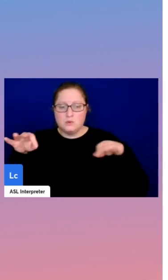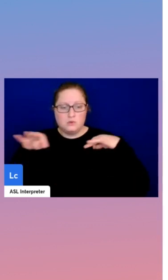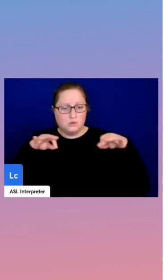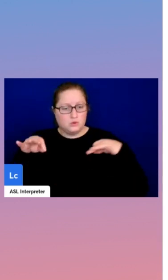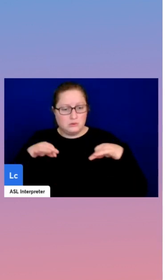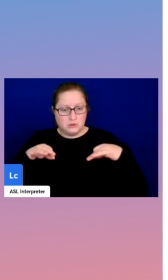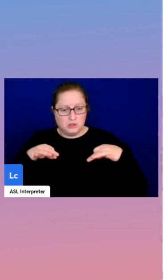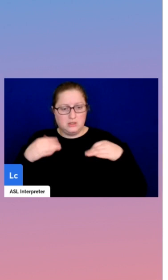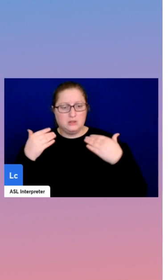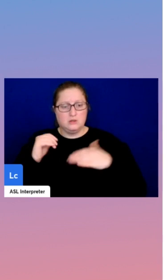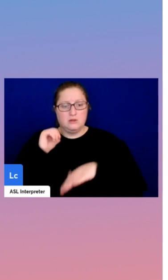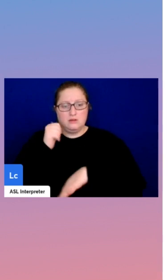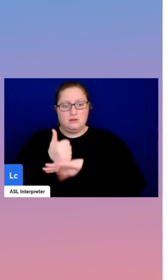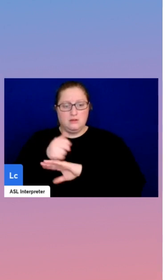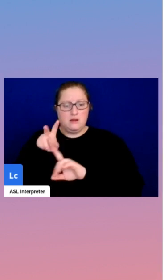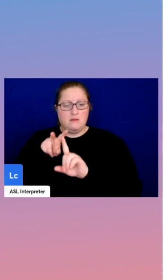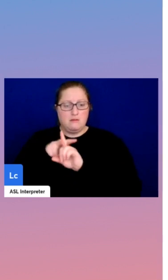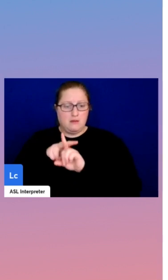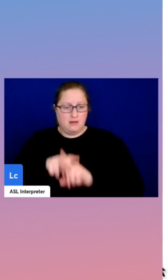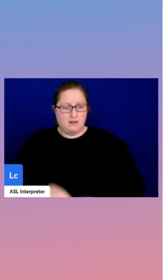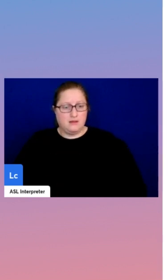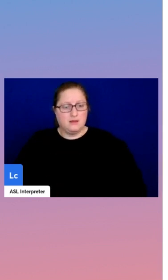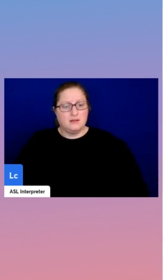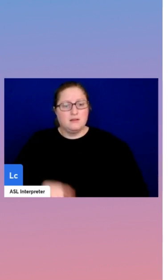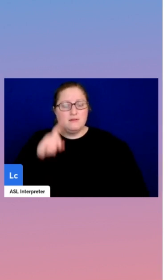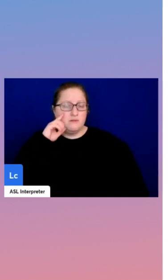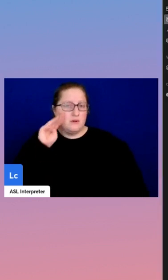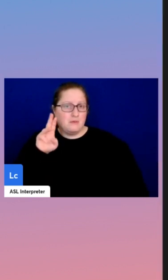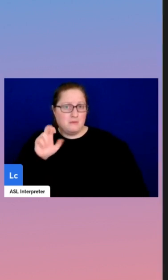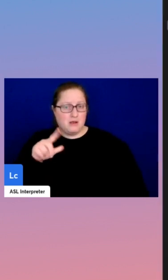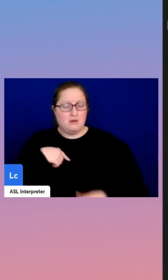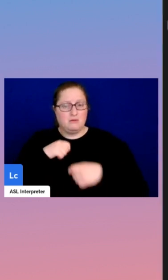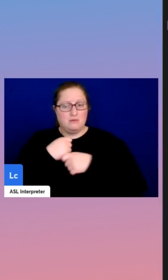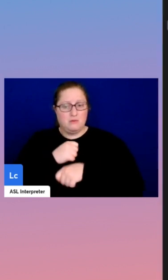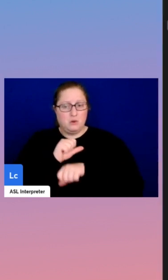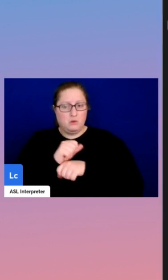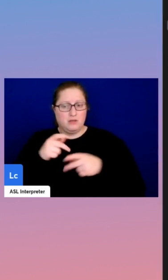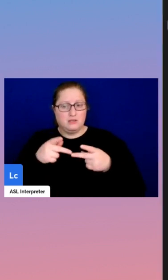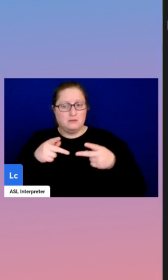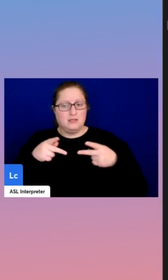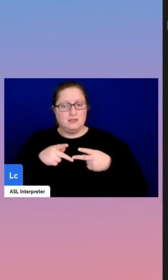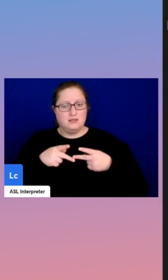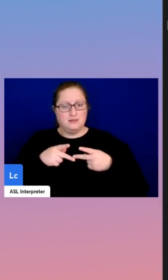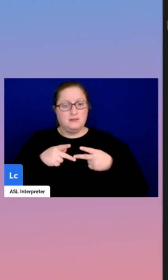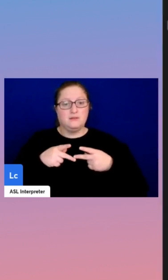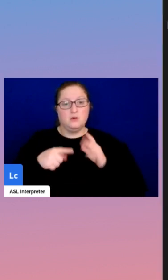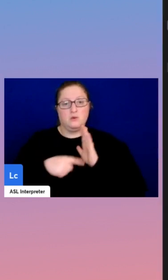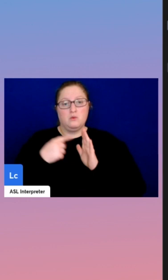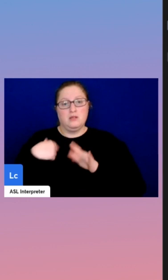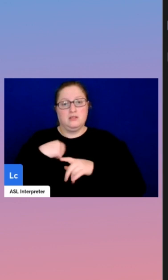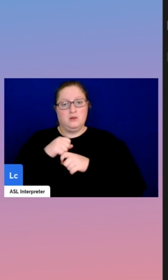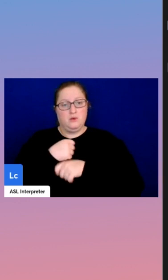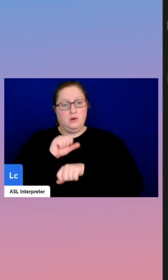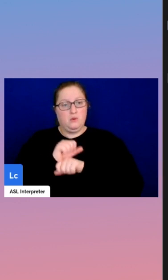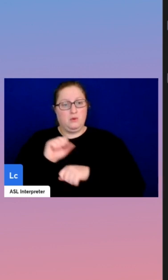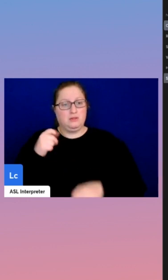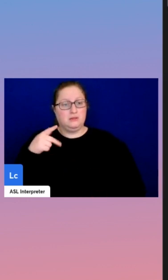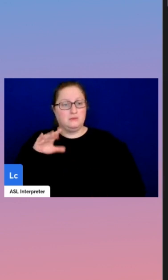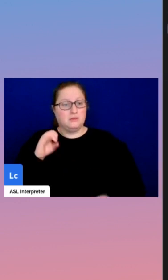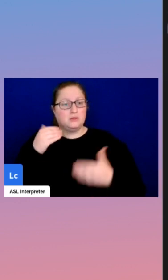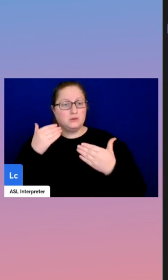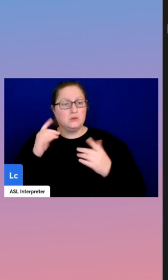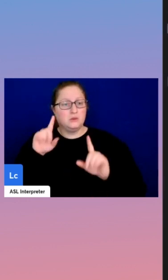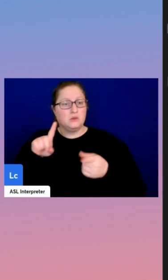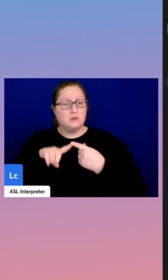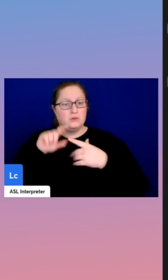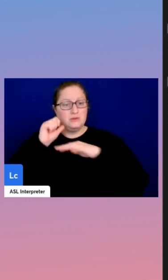the apply to be manuals. Let me create the workspace. So as soon as I created this workspace, let's go to